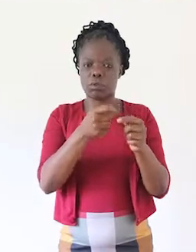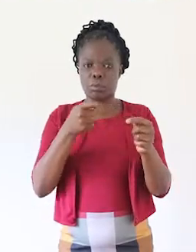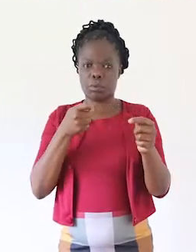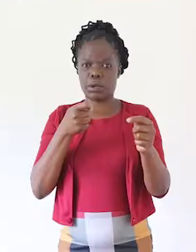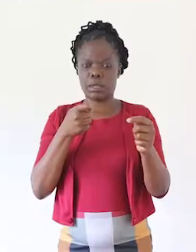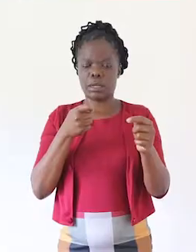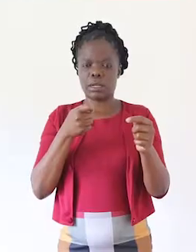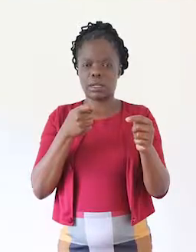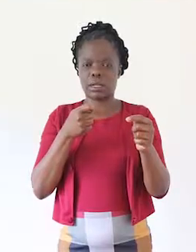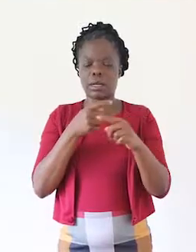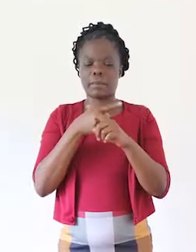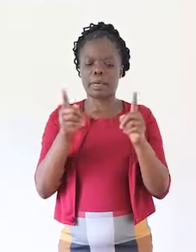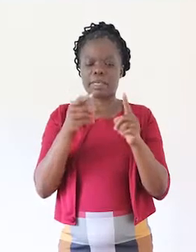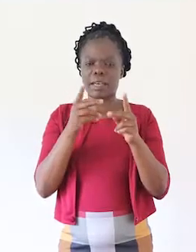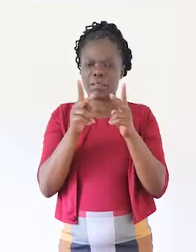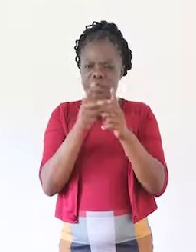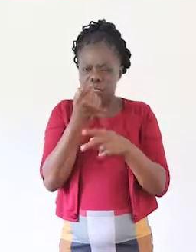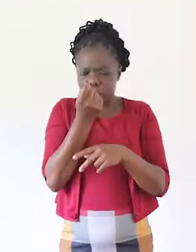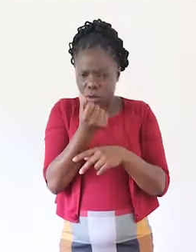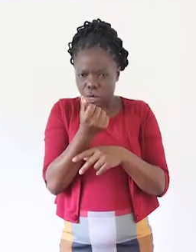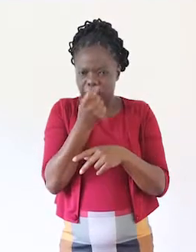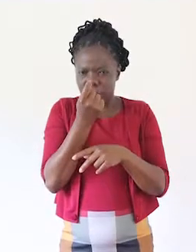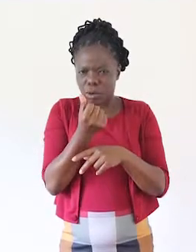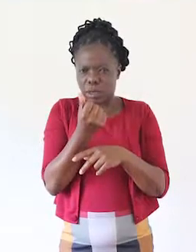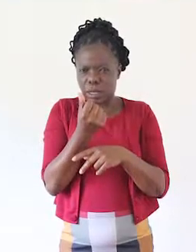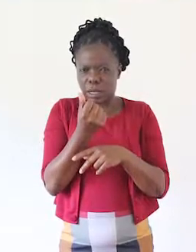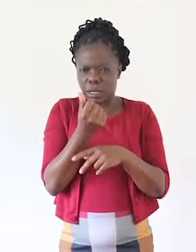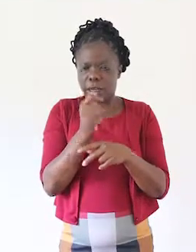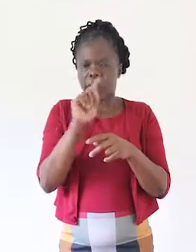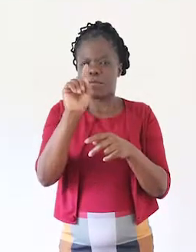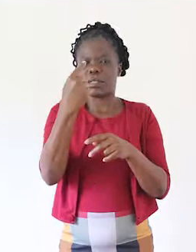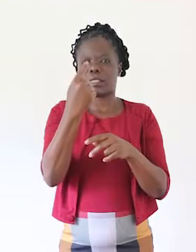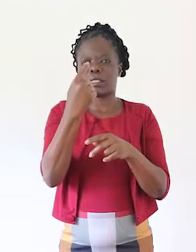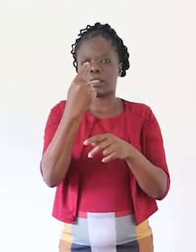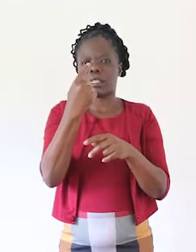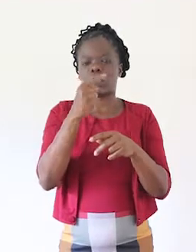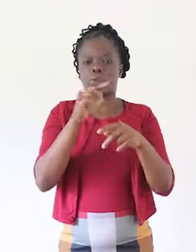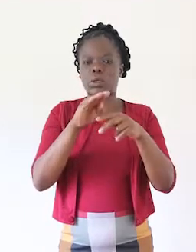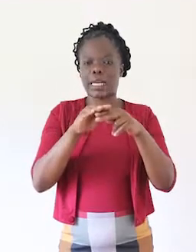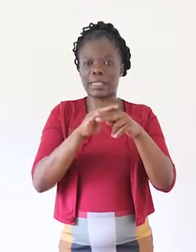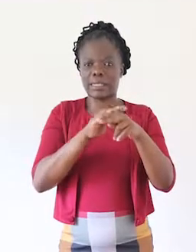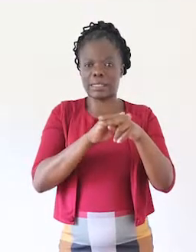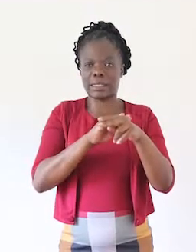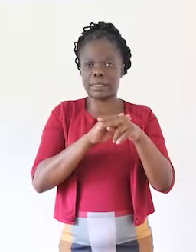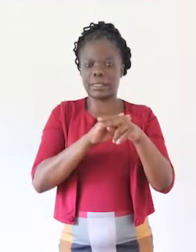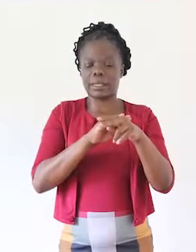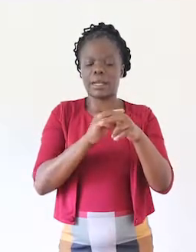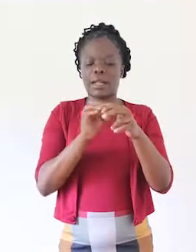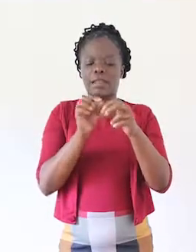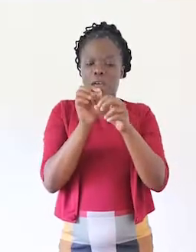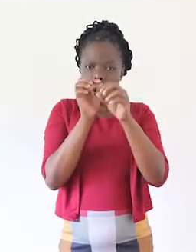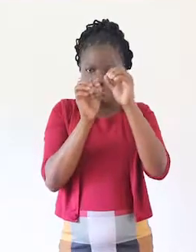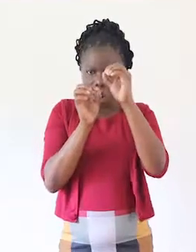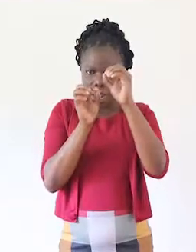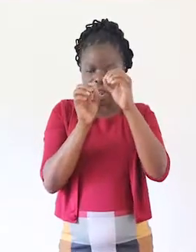pull this one. But they are very small. So first you touch the